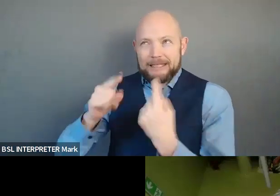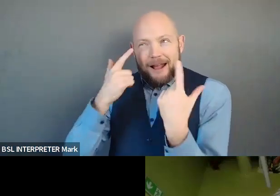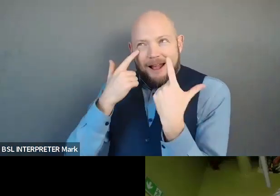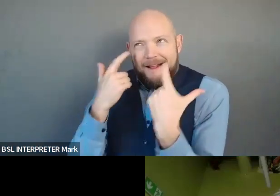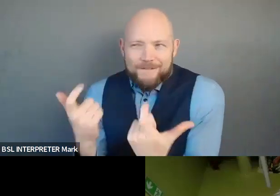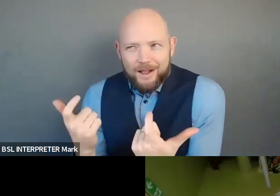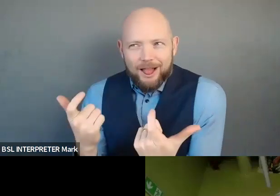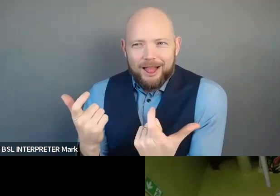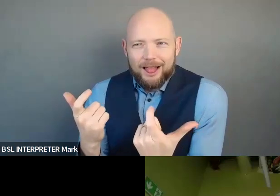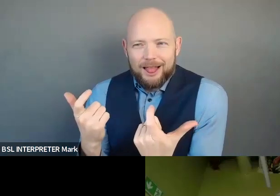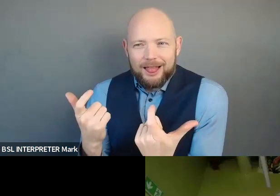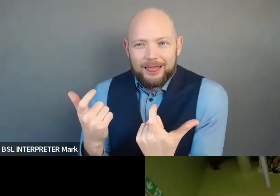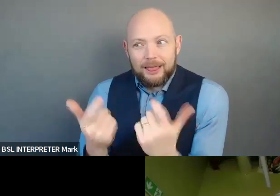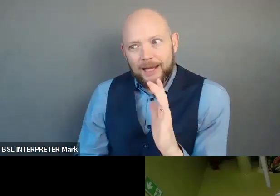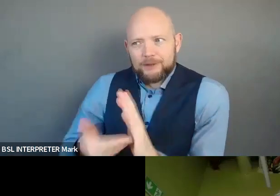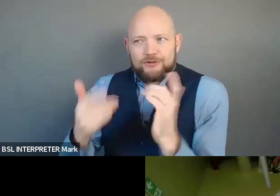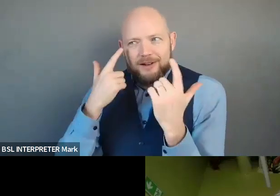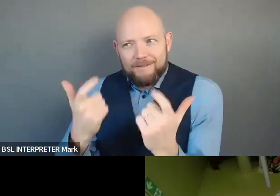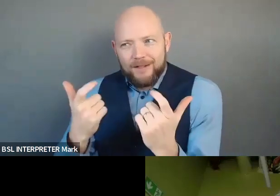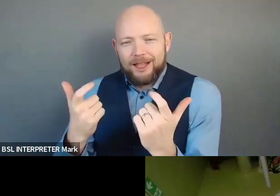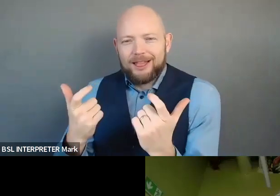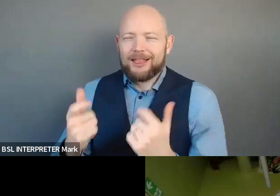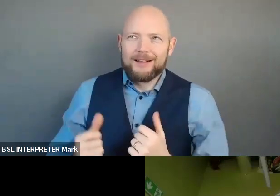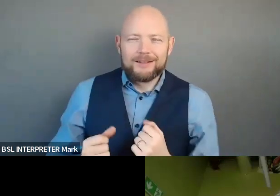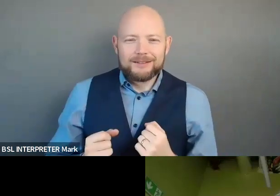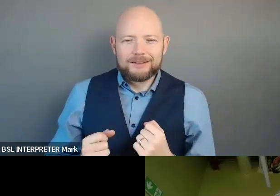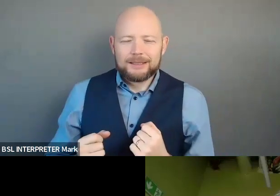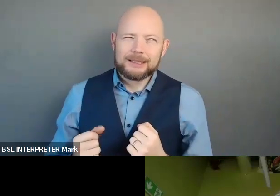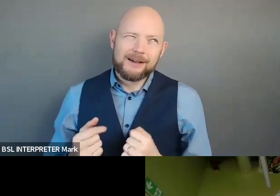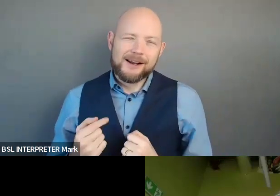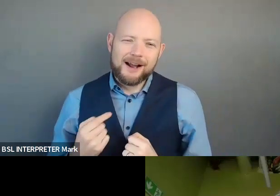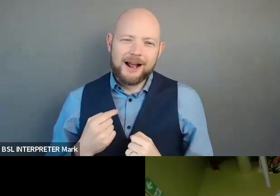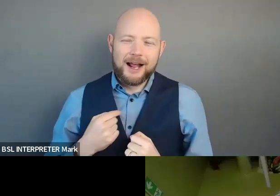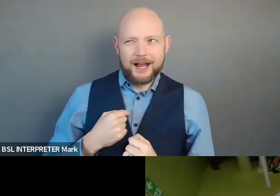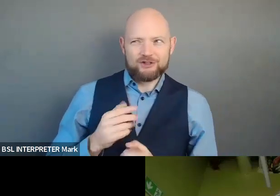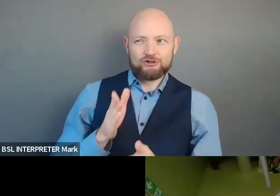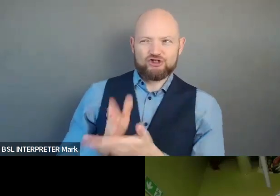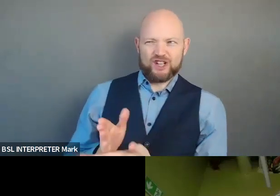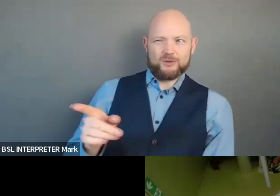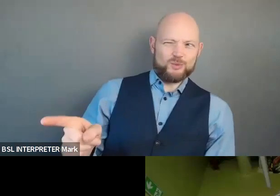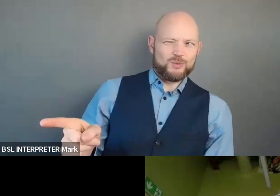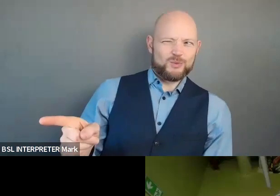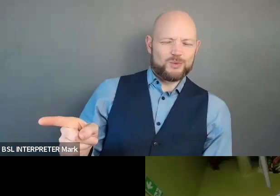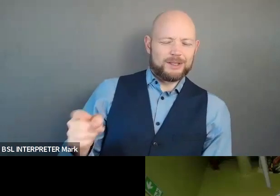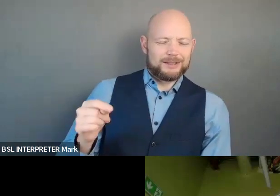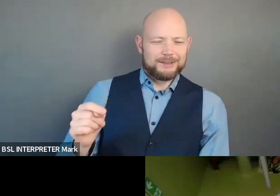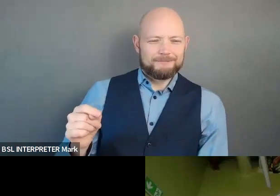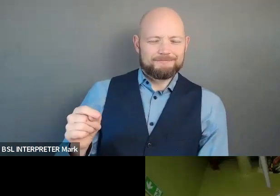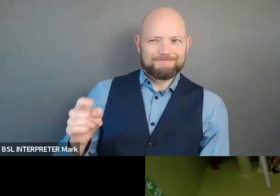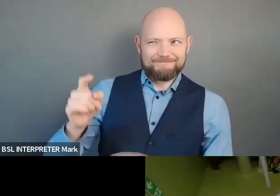more cautious than I usually am about these sorts of things, and trust a little bit to your discretion here. But to be